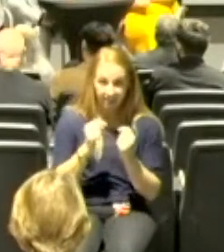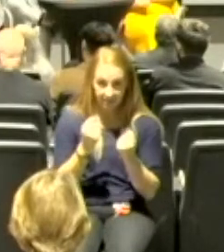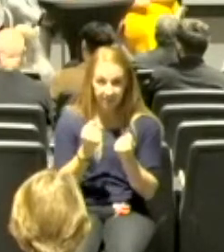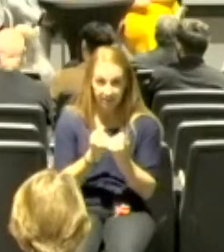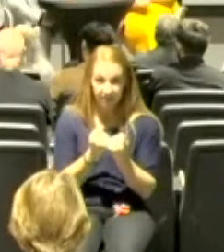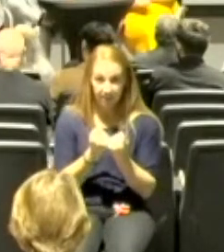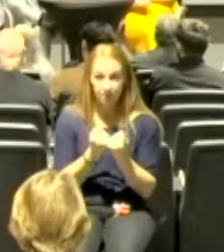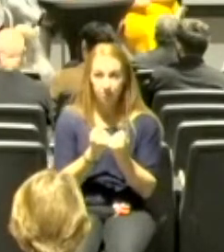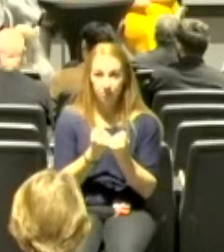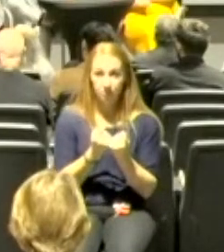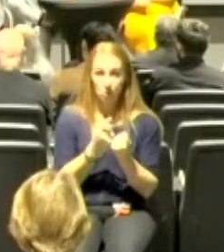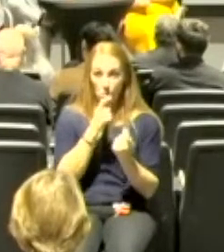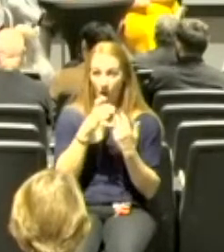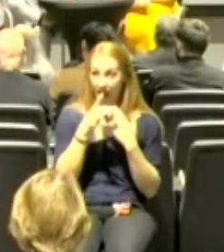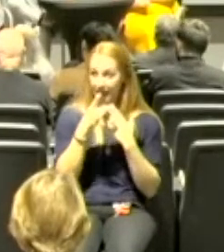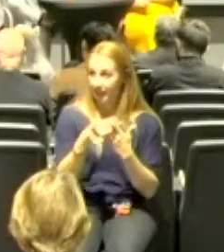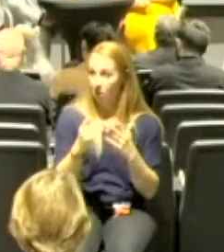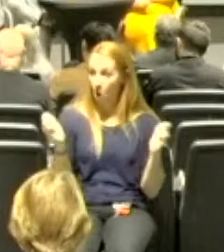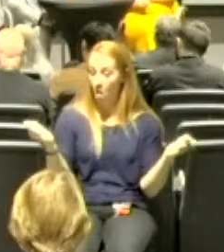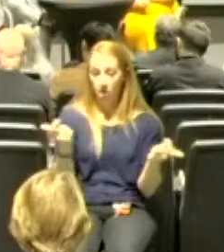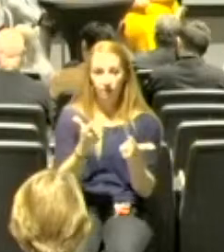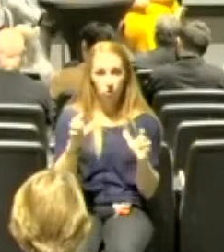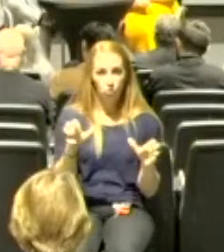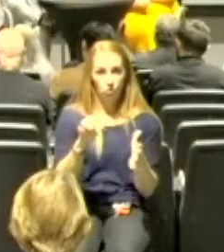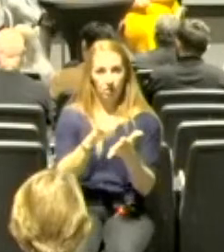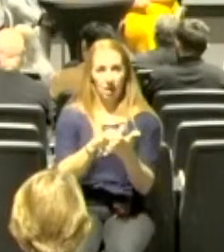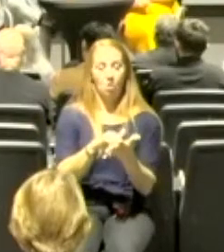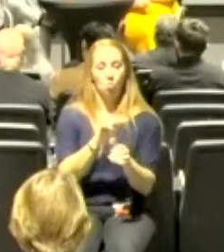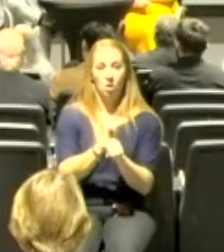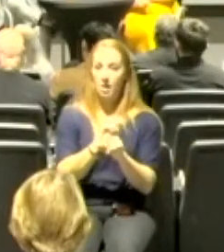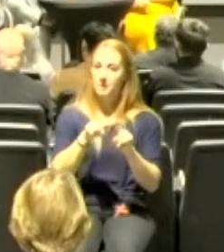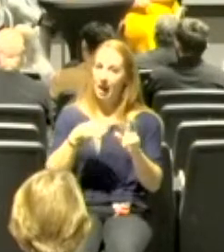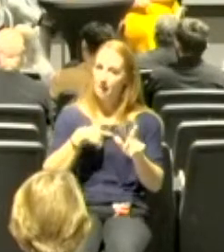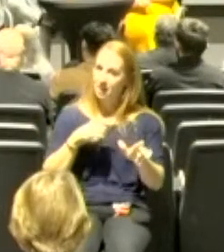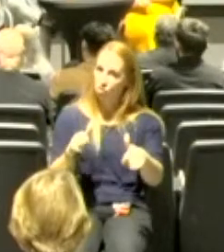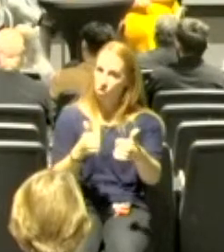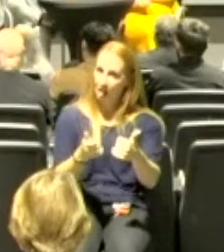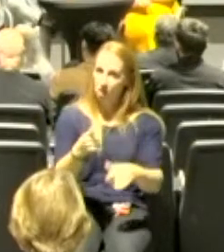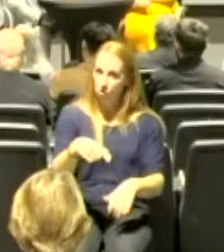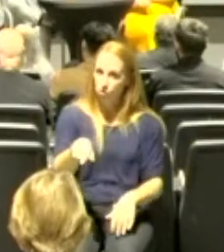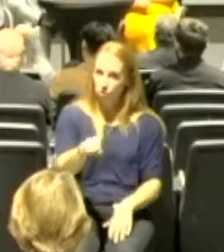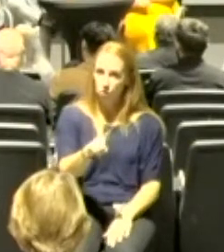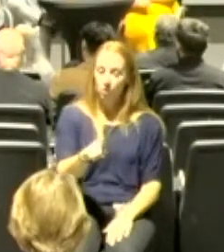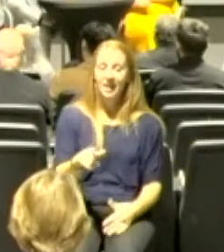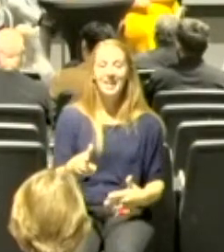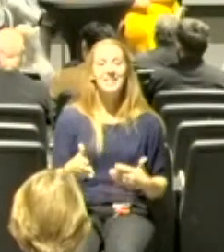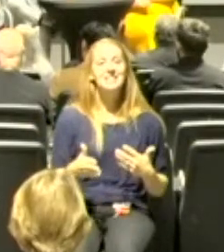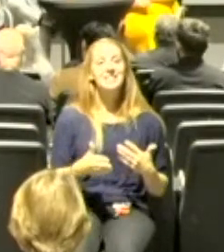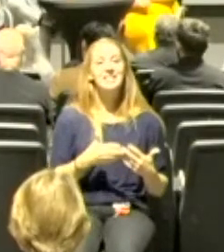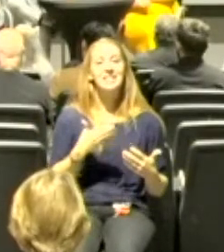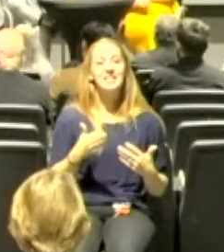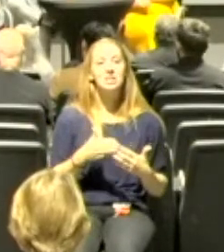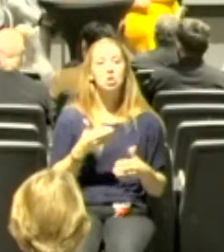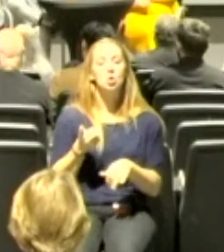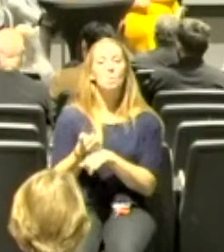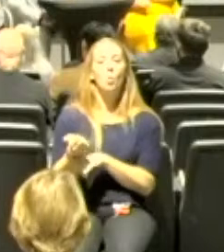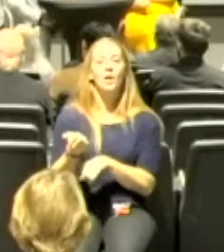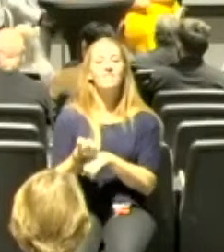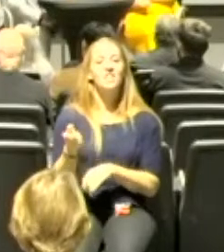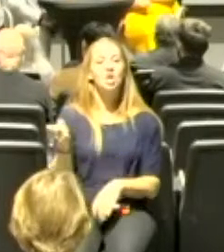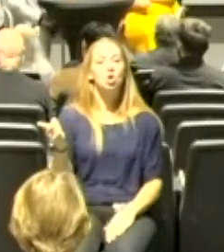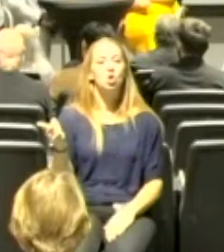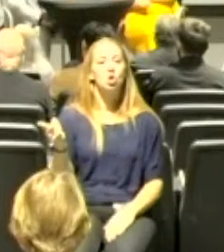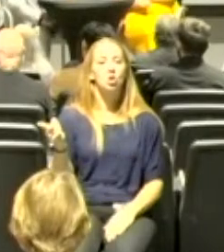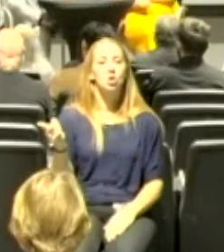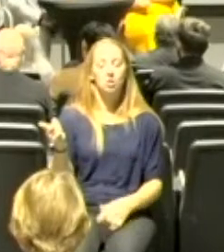privilege of leading, all of us, to do that work. But I'm going to challenge you all to say, it's very easy to point a finger